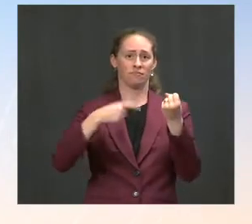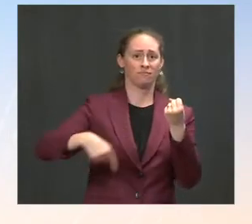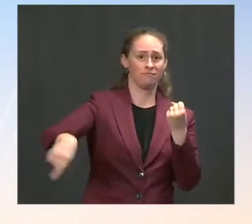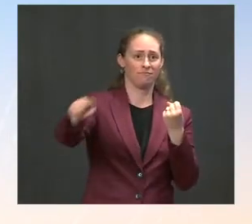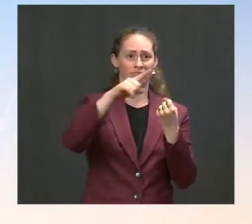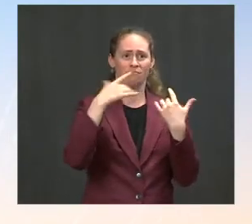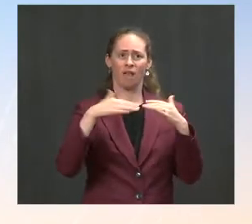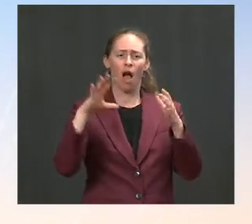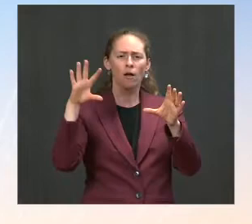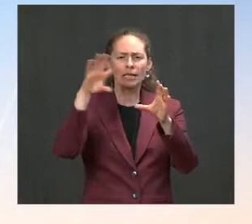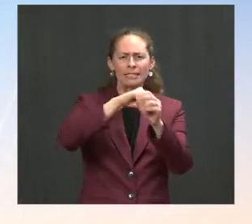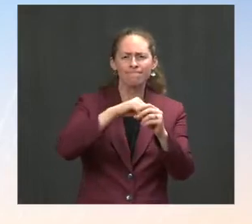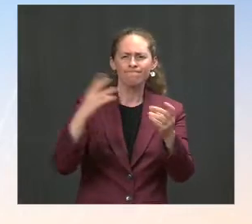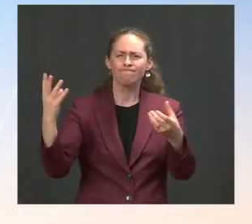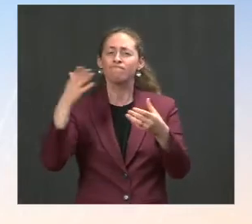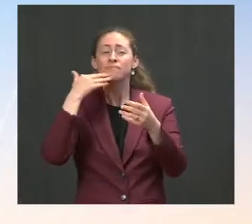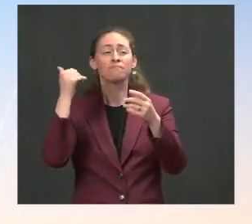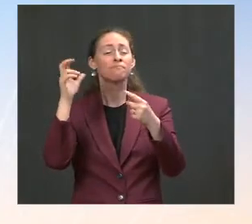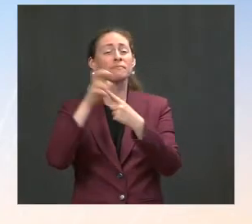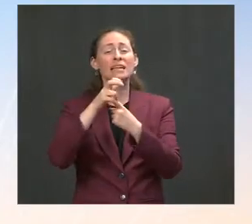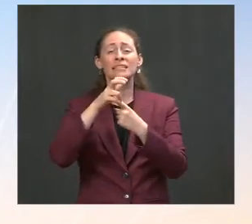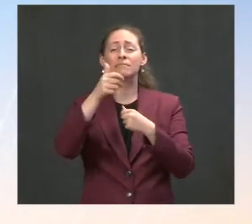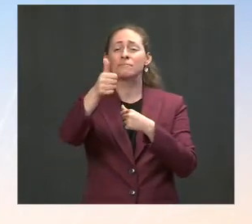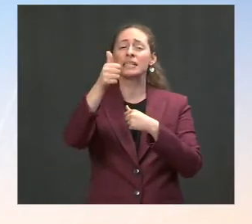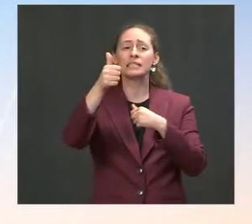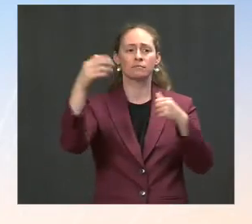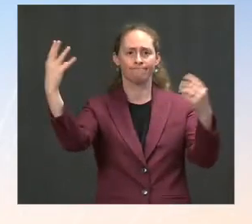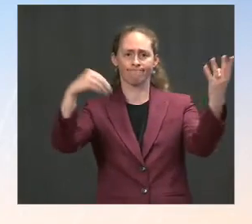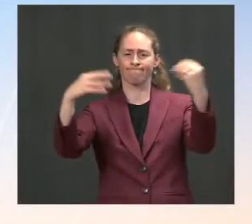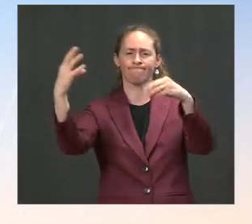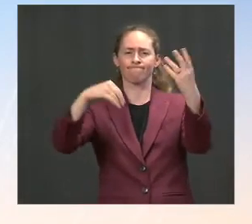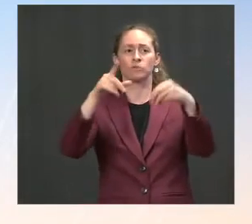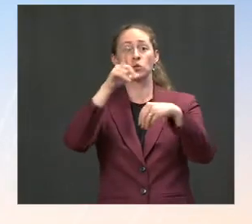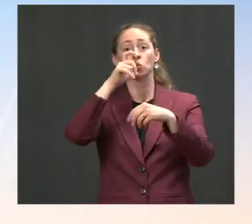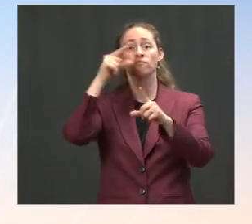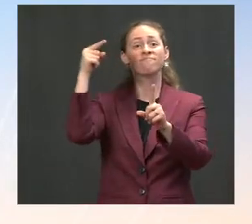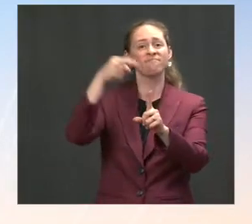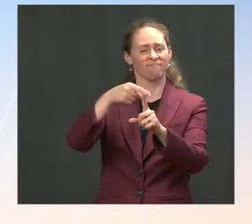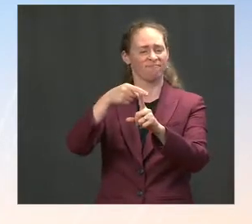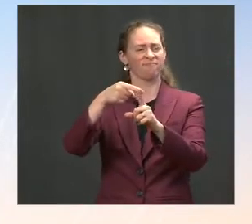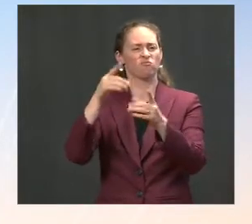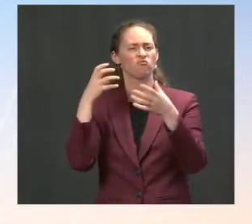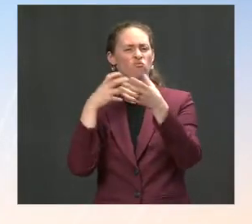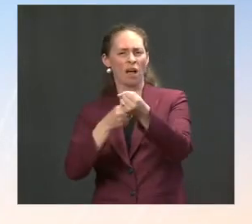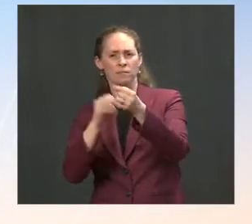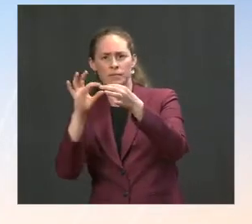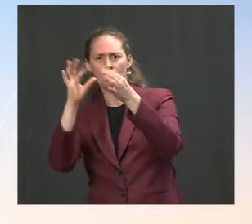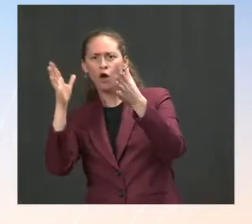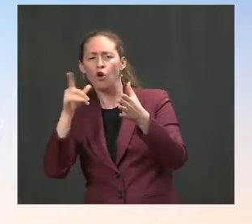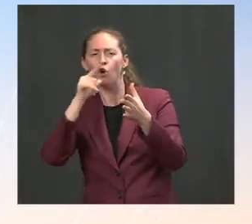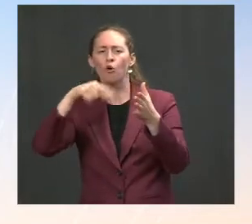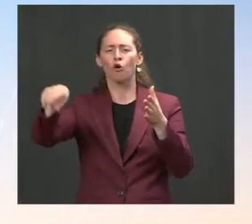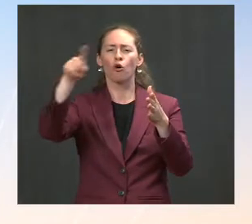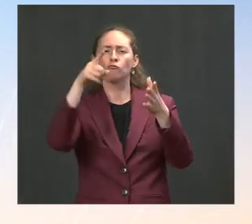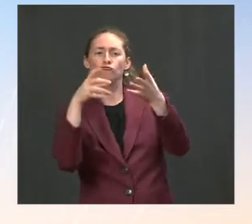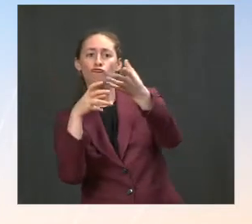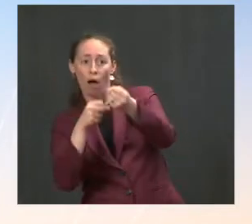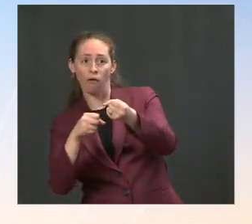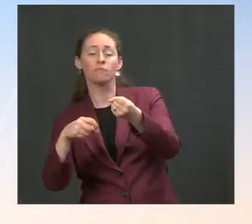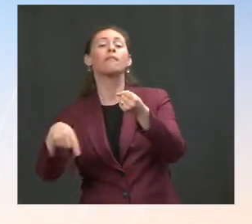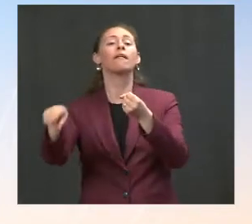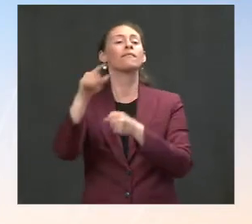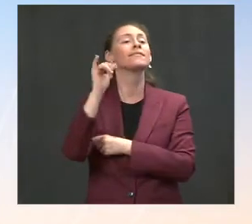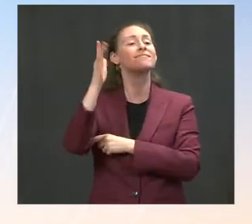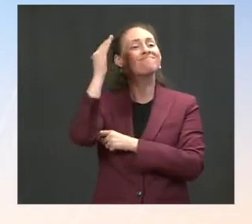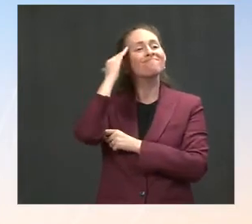engaging, educating, and empowering those trusted local voices. We know the president, the vice president, Olivia Rodrigo,